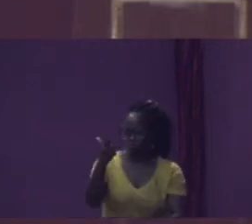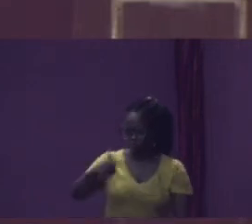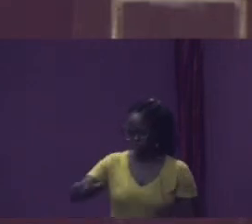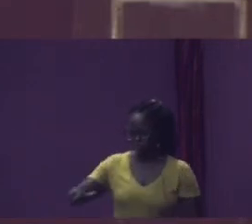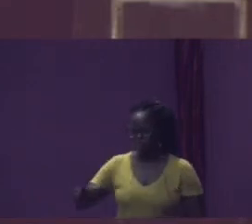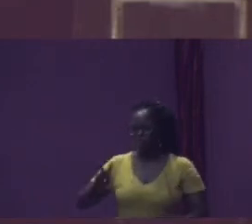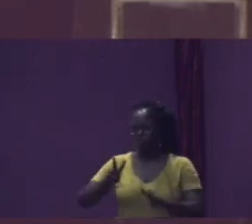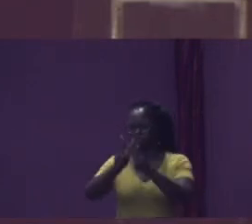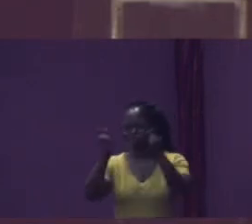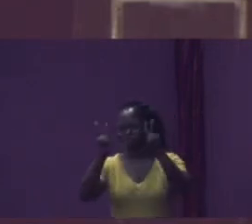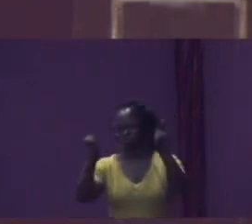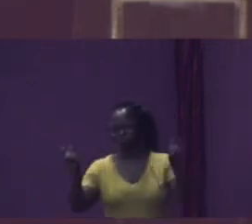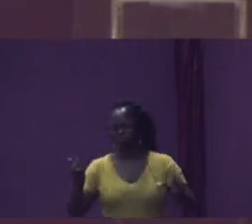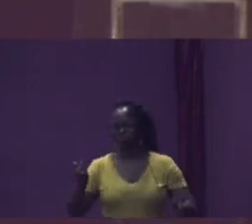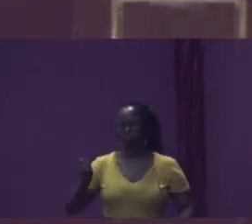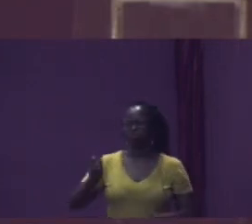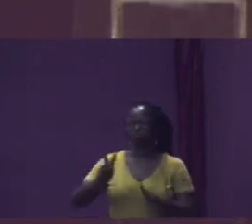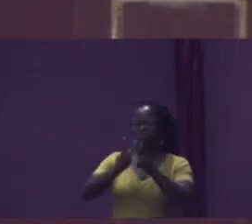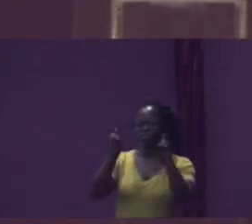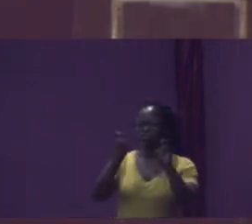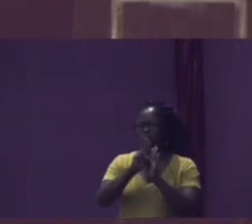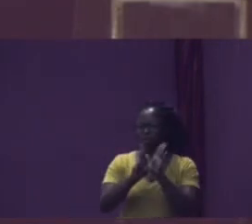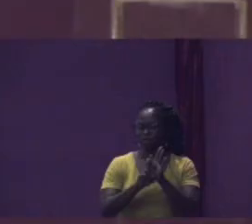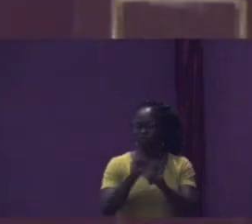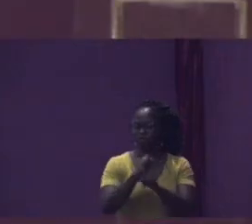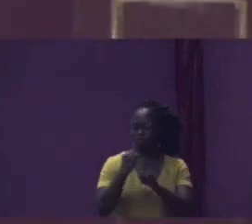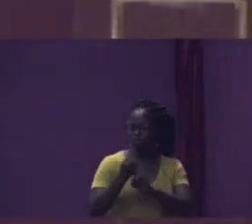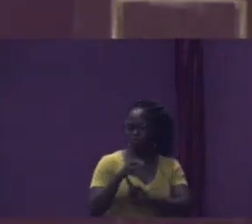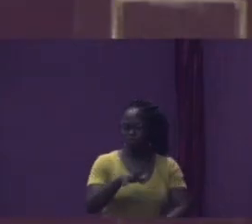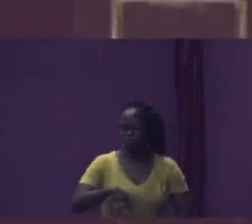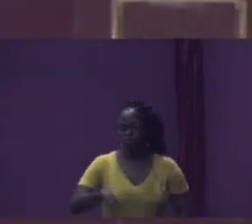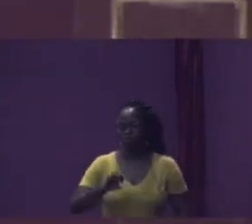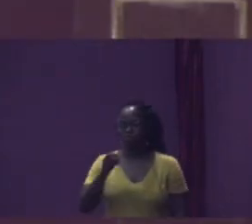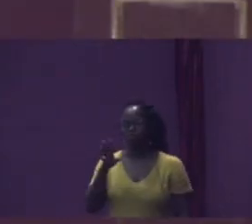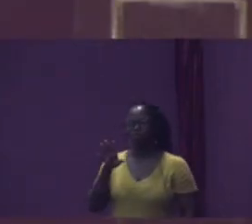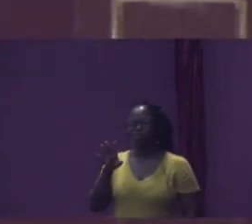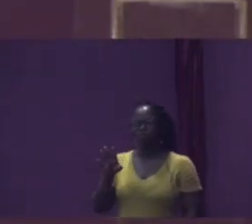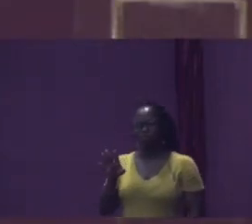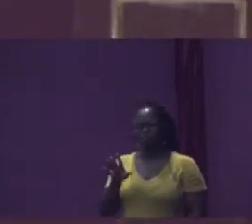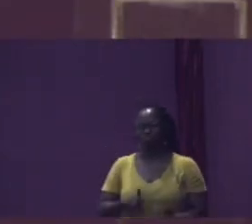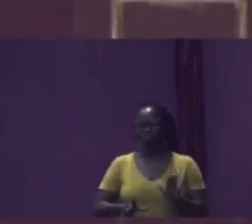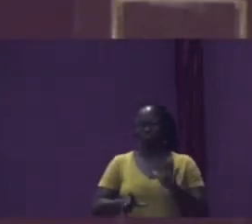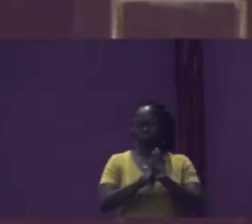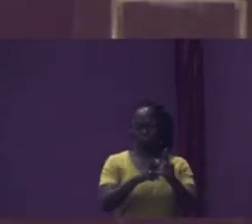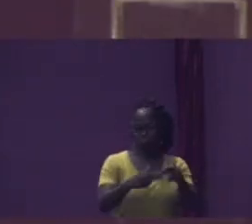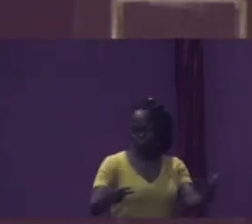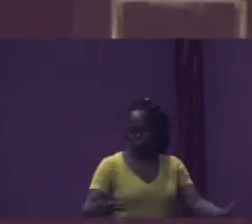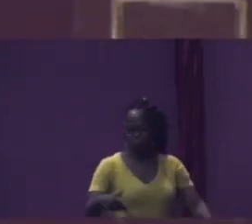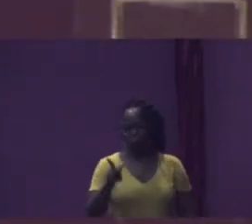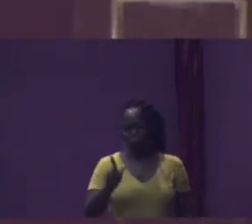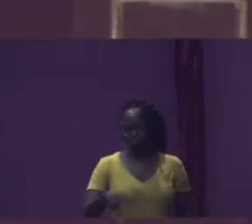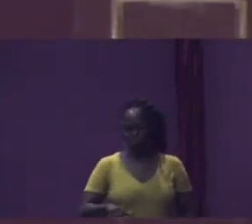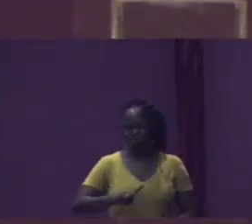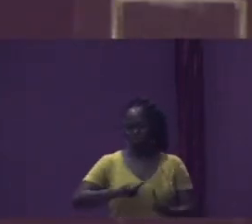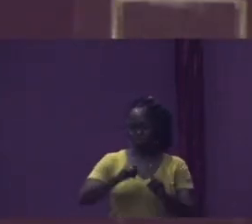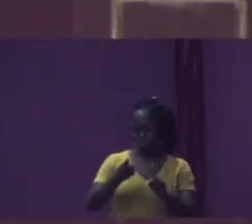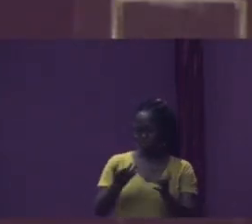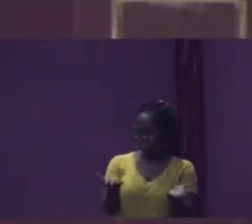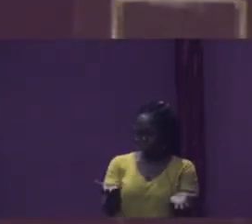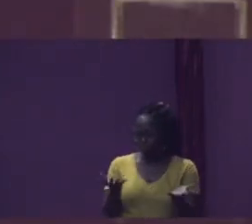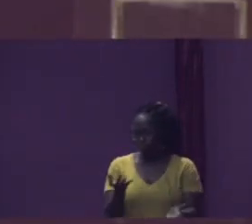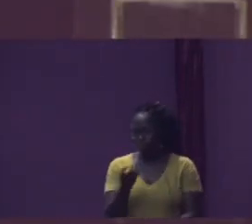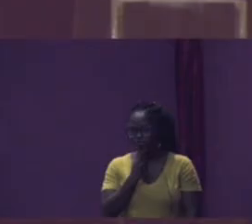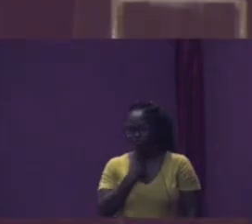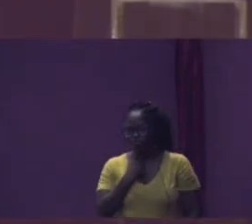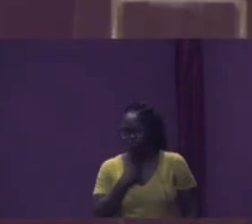social norms or legal issues. Is this a wanted pregnancy? Are there sanctions on her for being